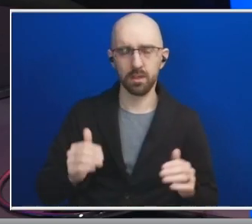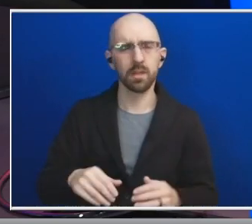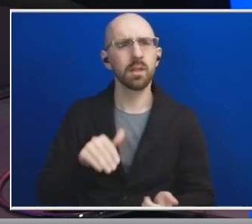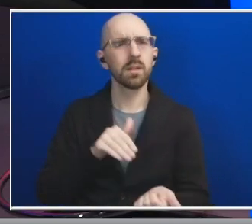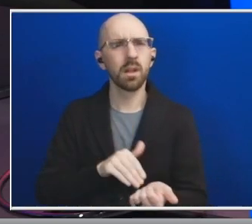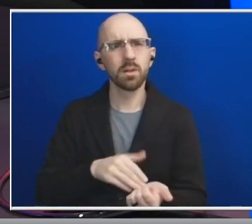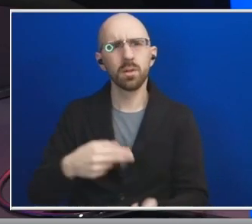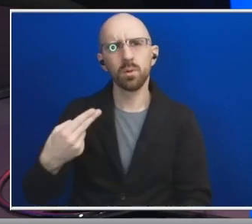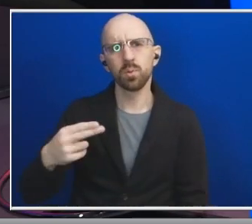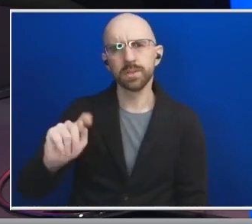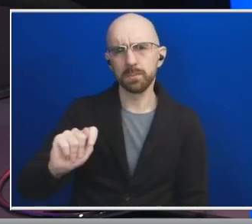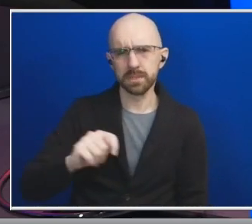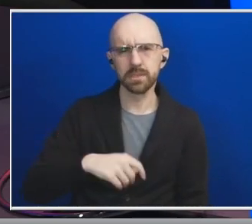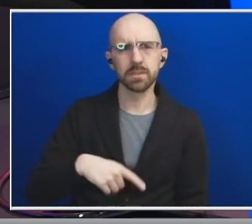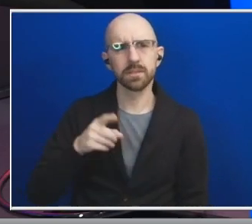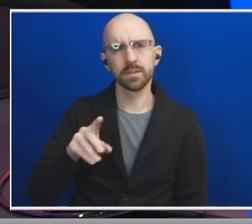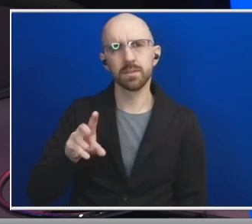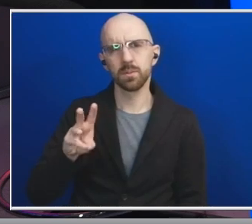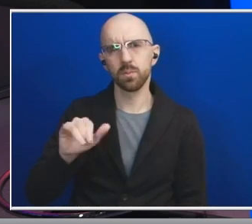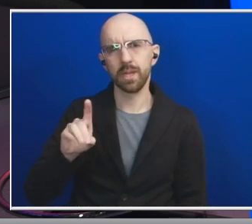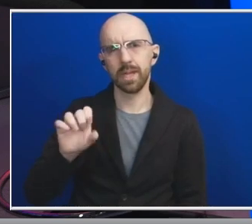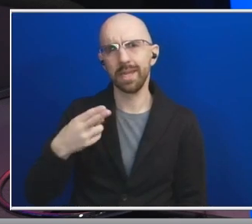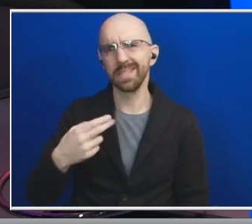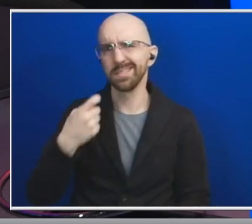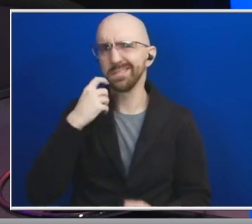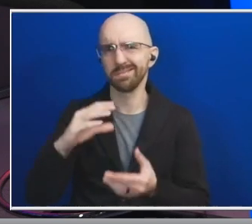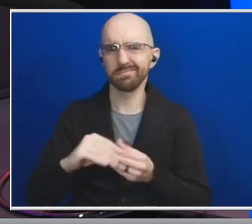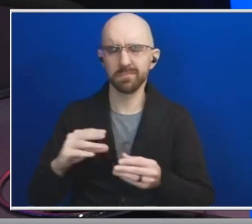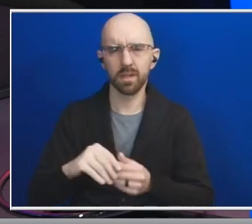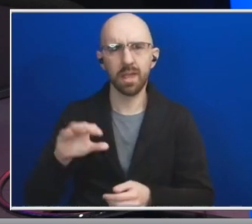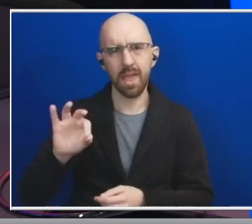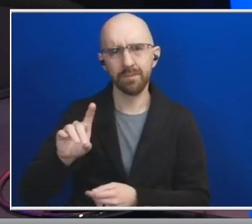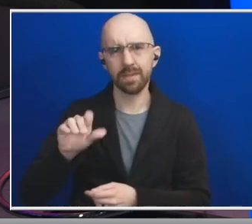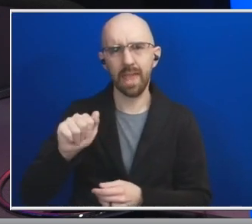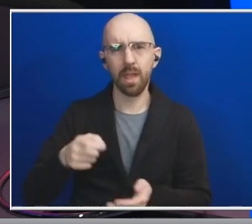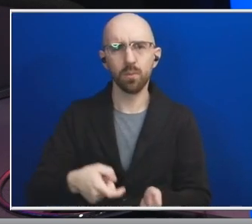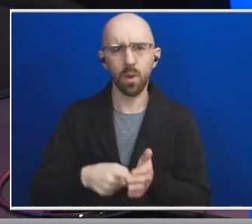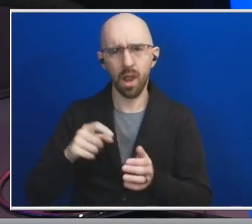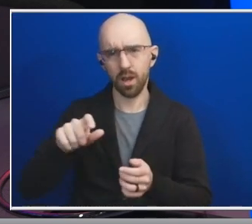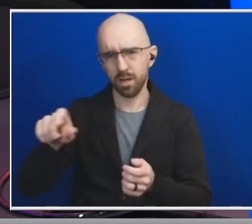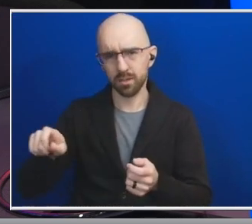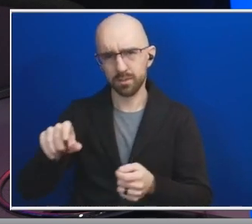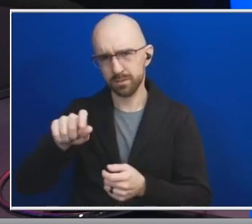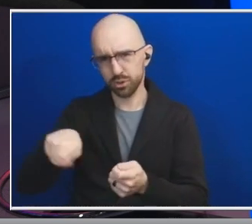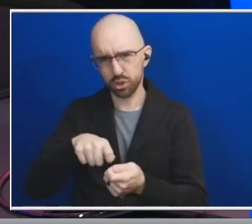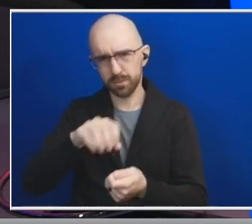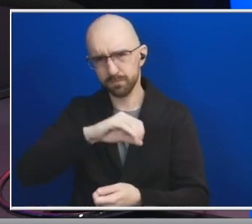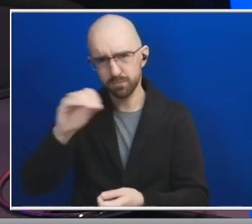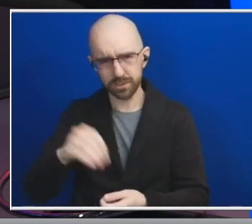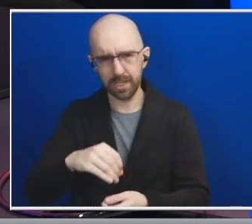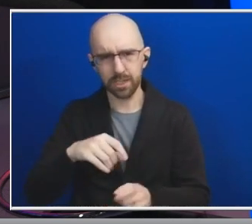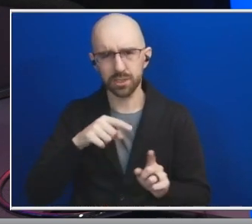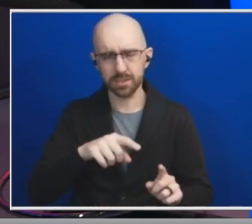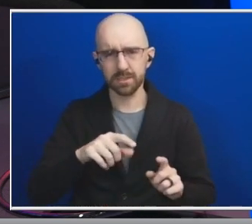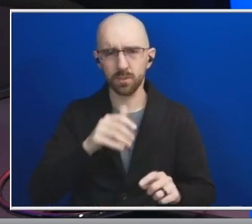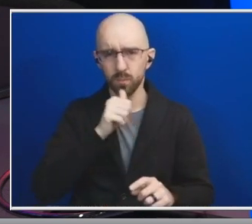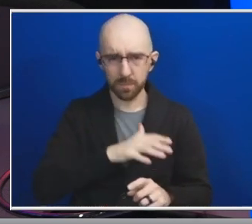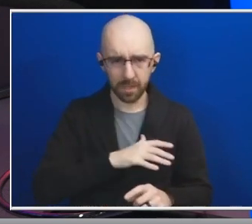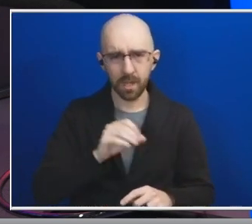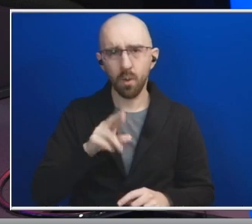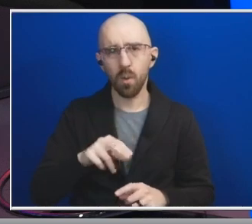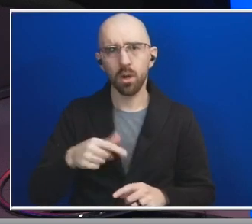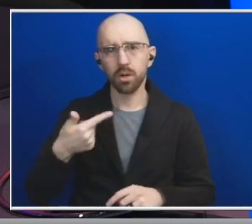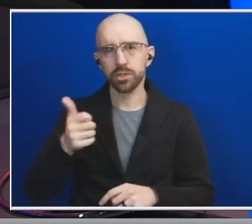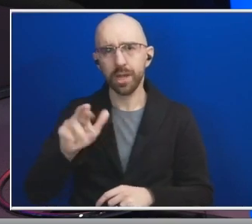Windisch touched on this a little bit. Does the FDA require a certain percentage of study participants be women or a certain gender or